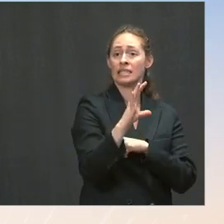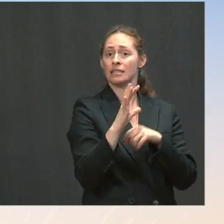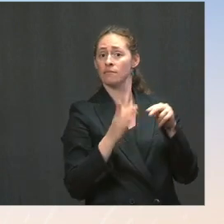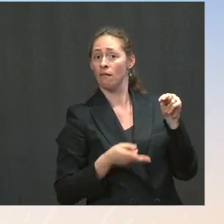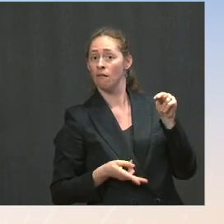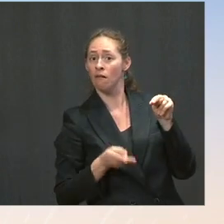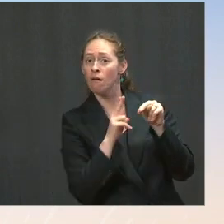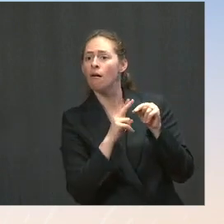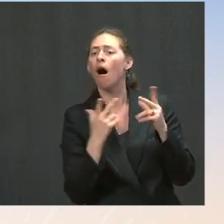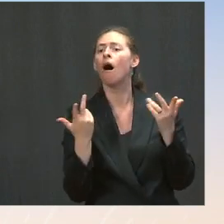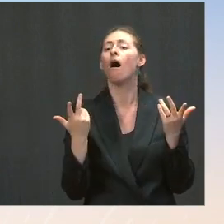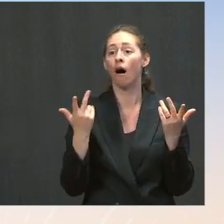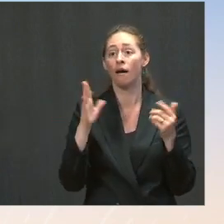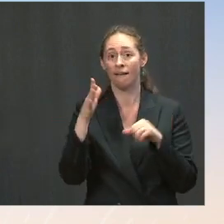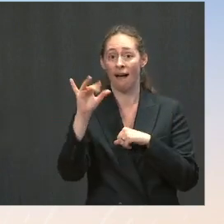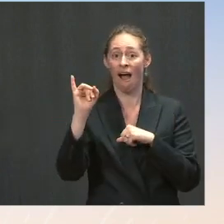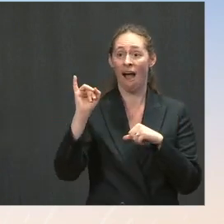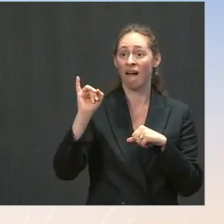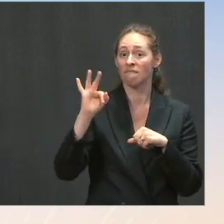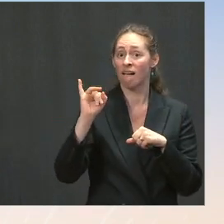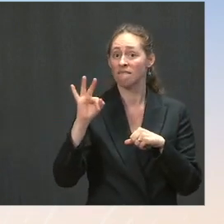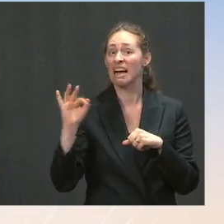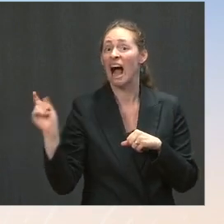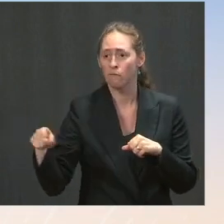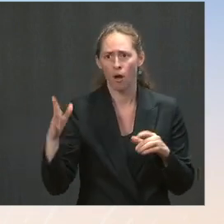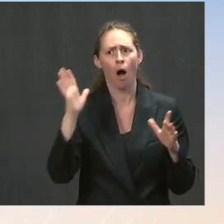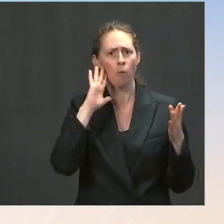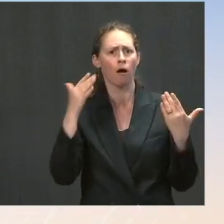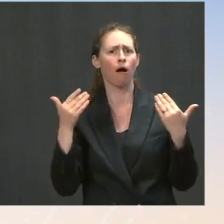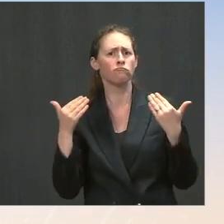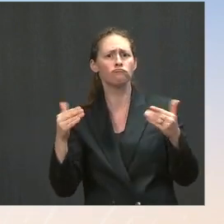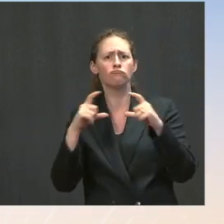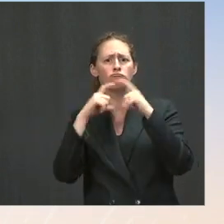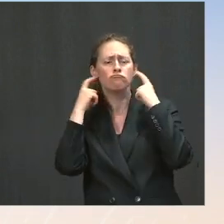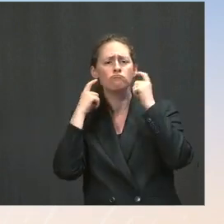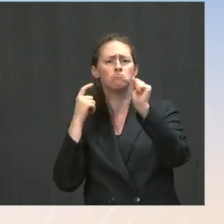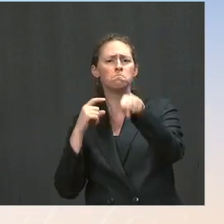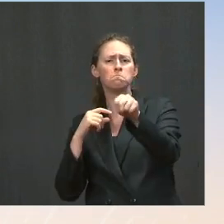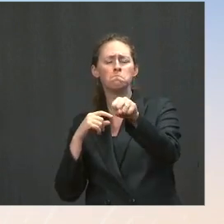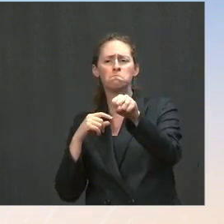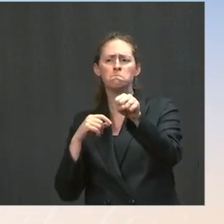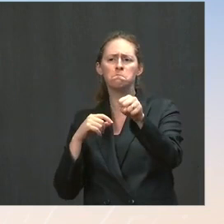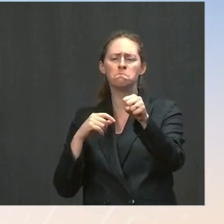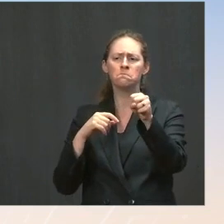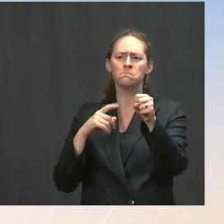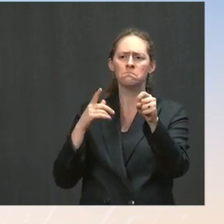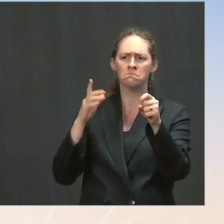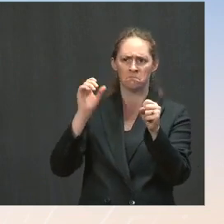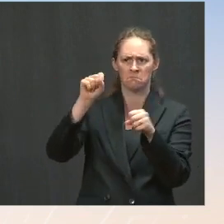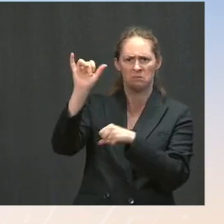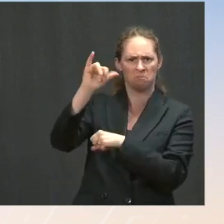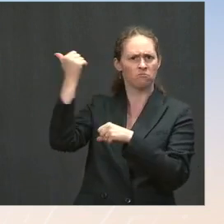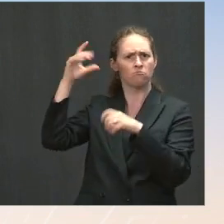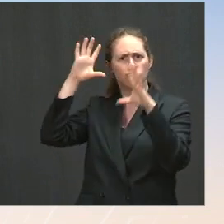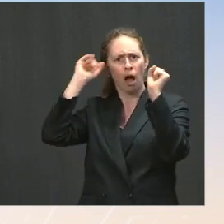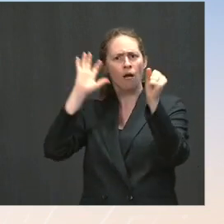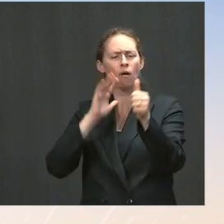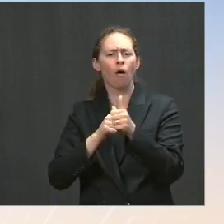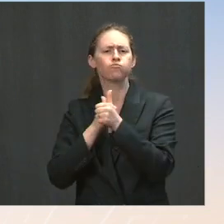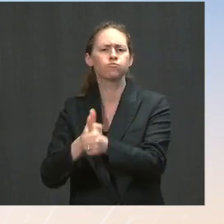masks again if required, if the guidance is leading to that, as would the president. And that will continue to be the